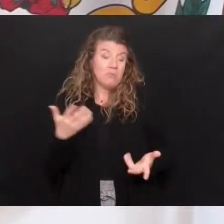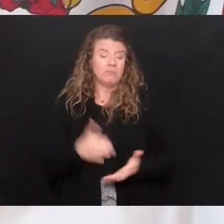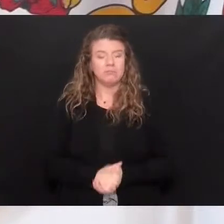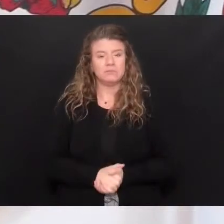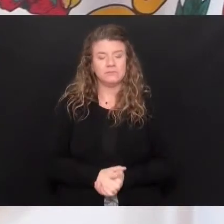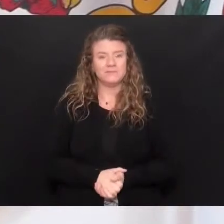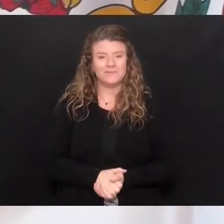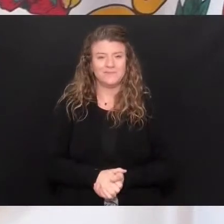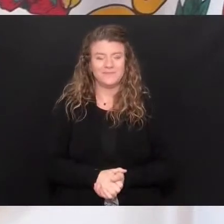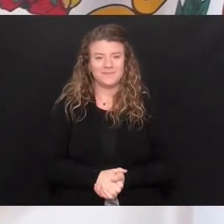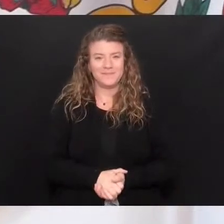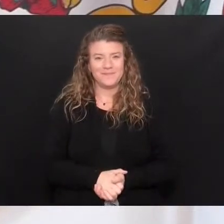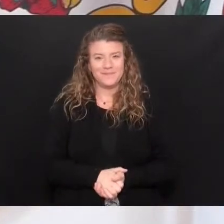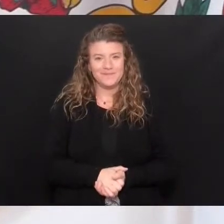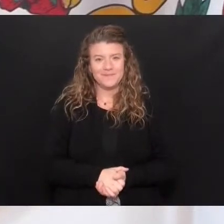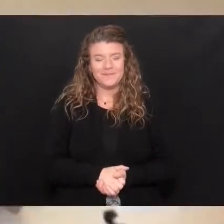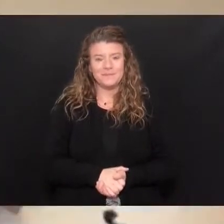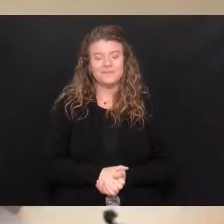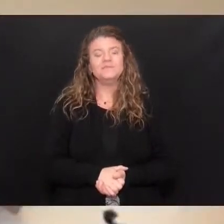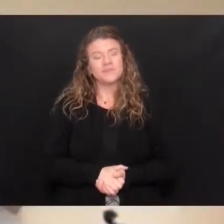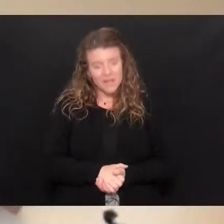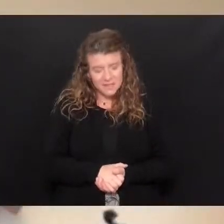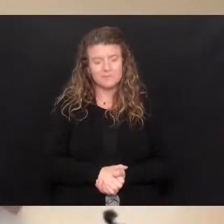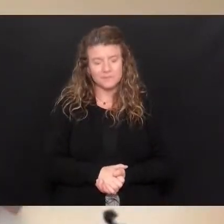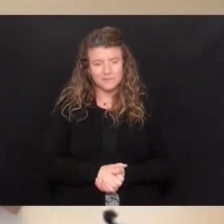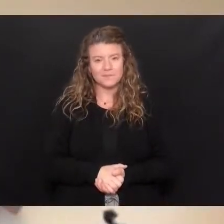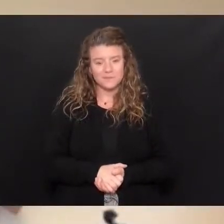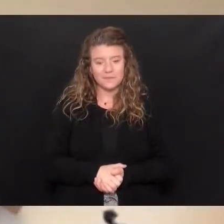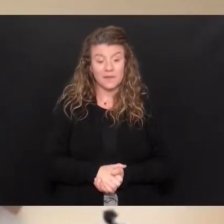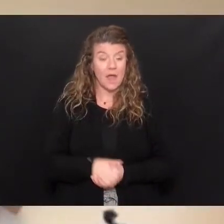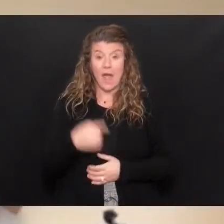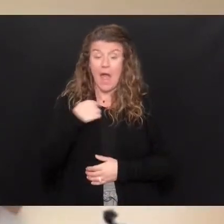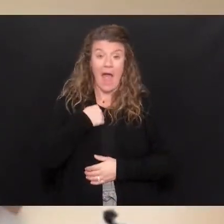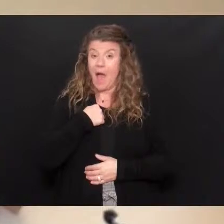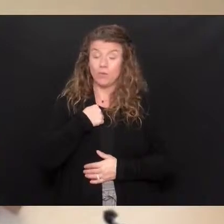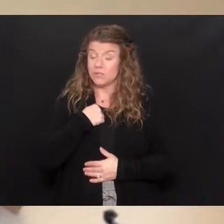could add to that, please. Yes,